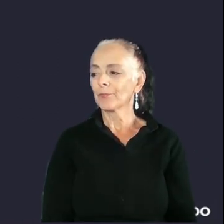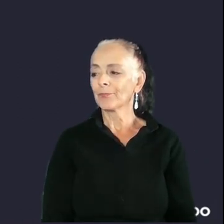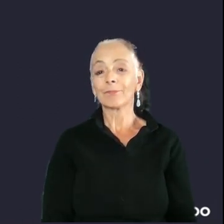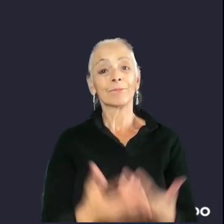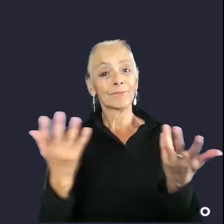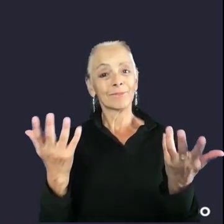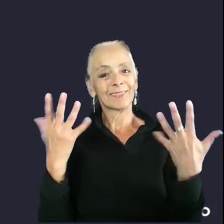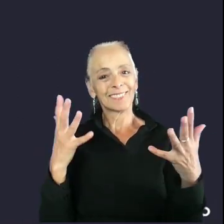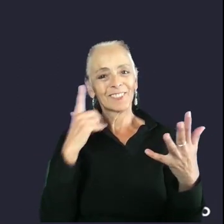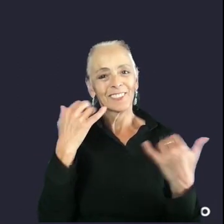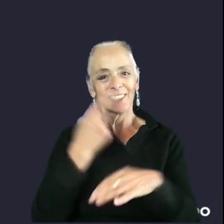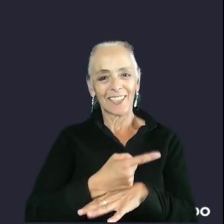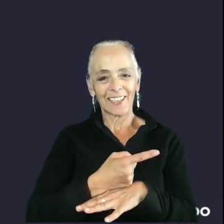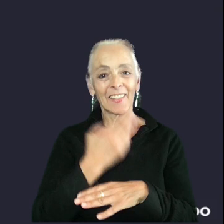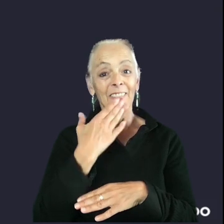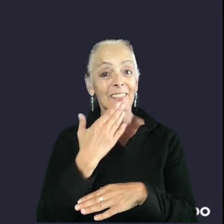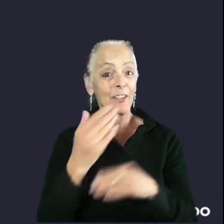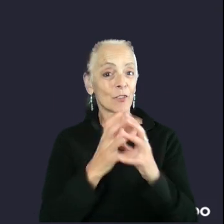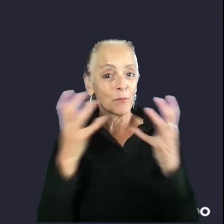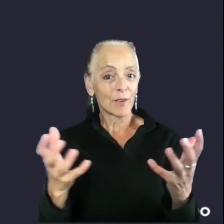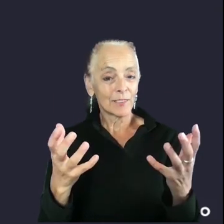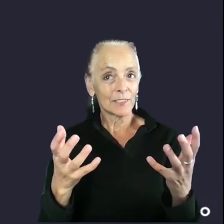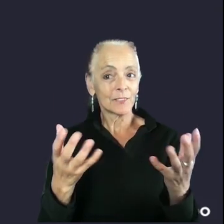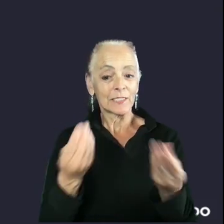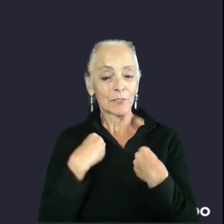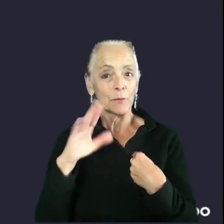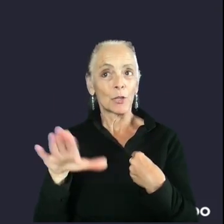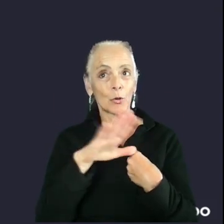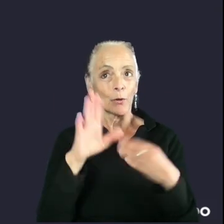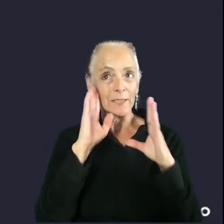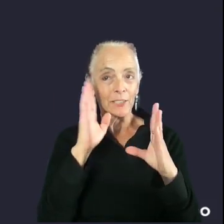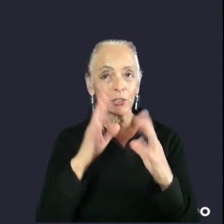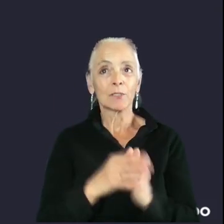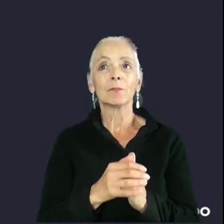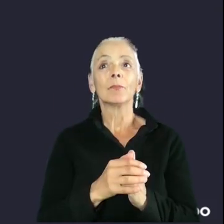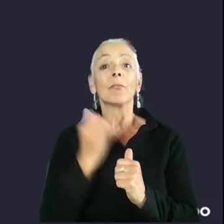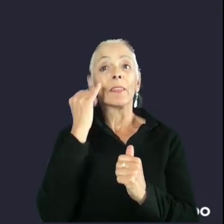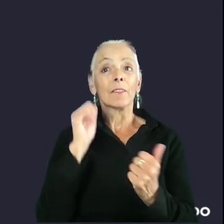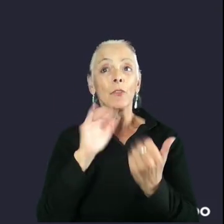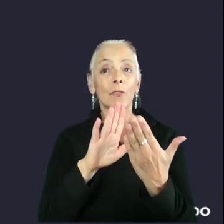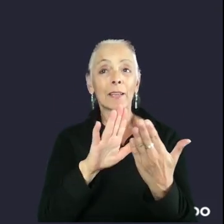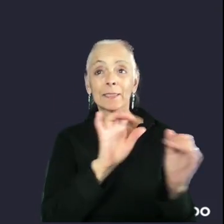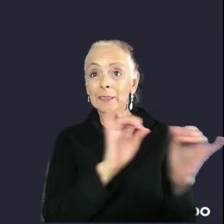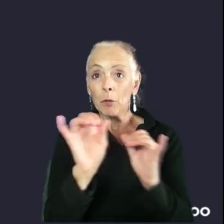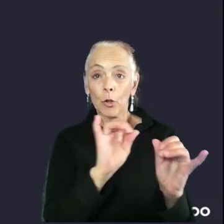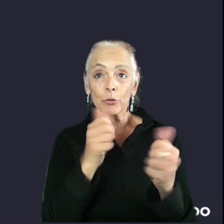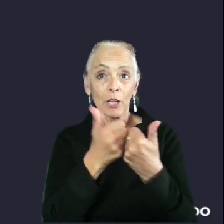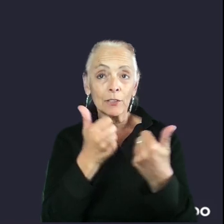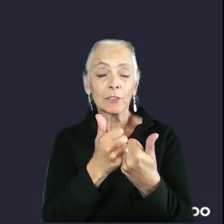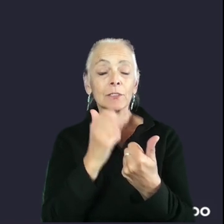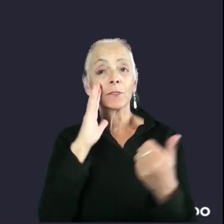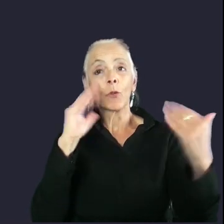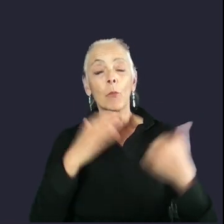So that is it for today. Thank you very much for giving me your attention. If you are facing similar challenges, I hope that my talk